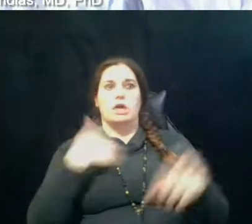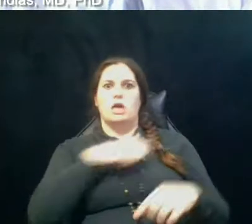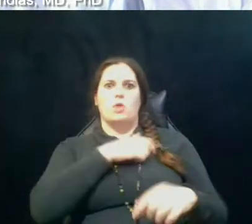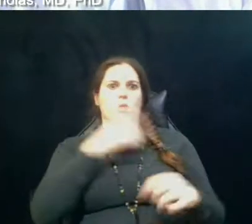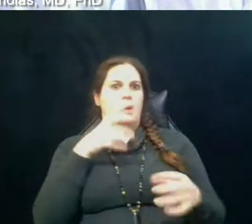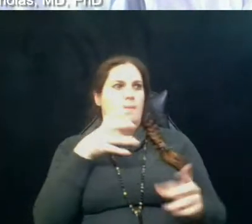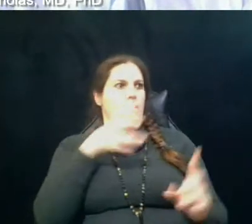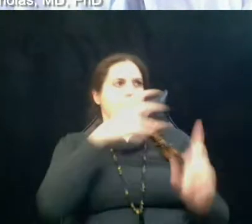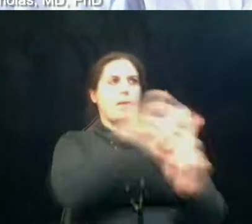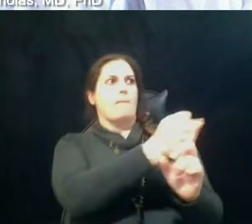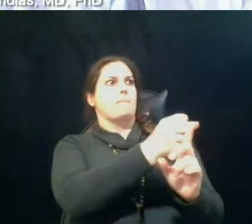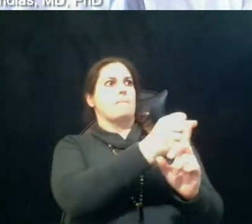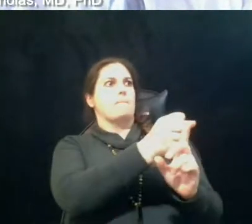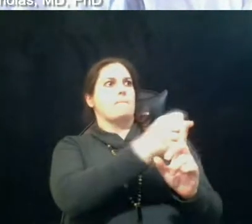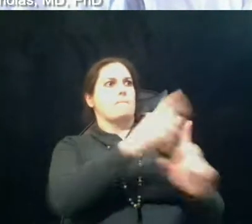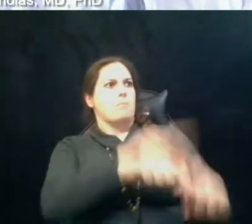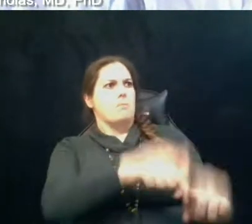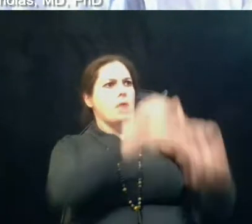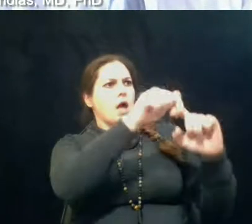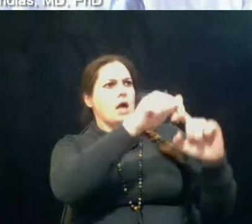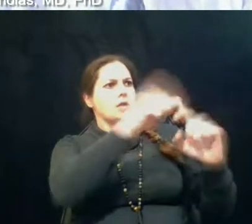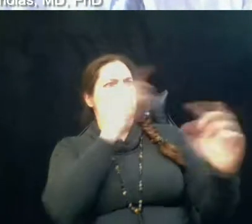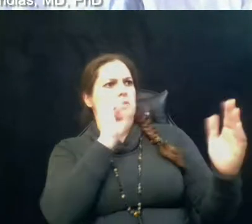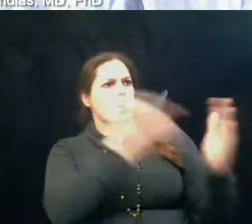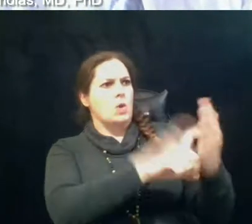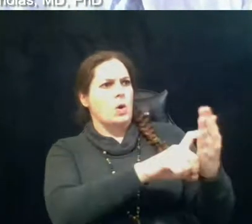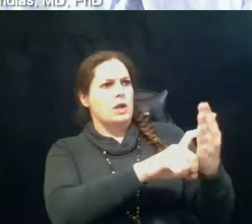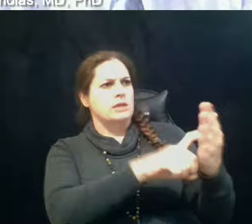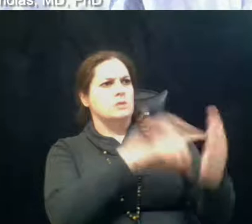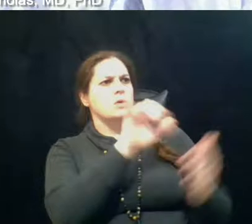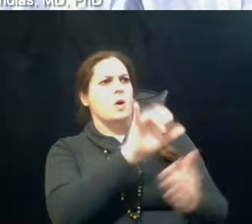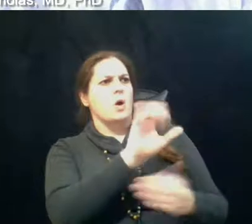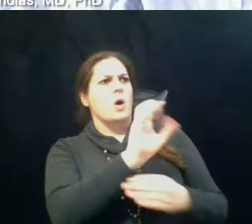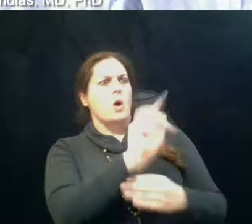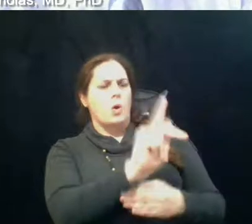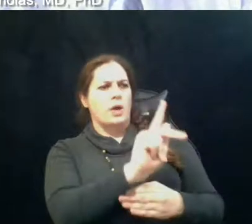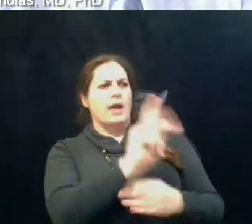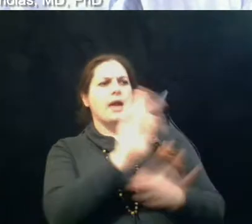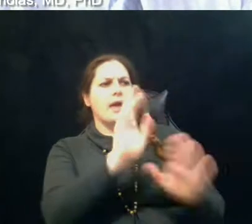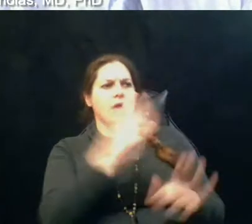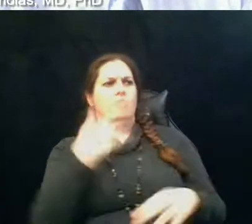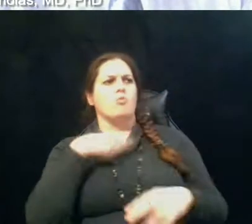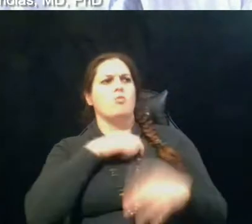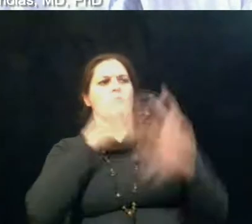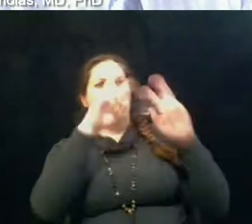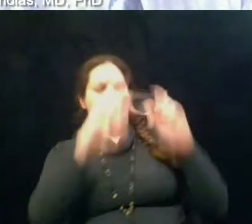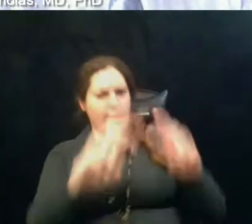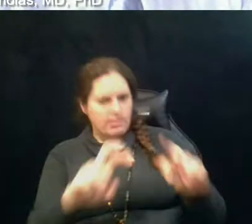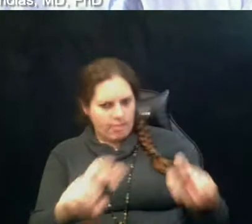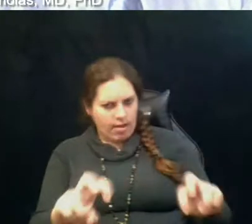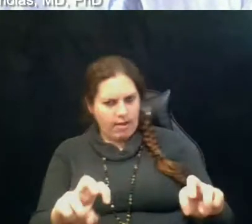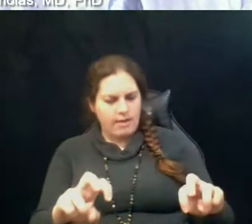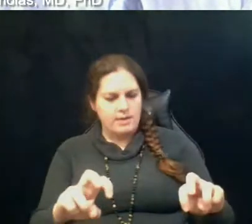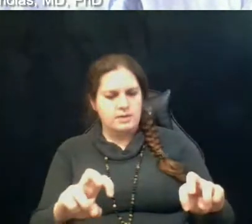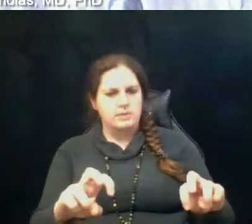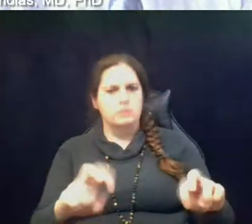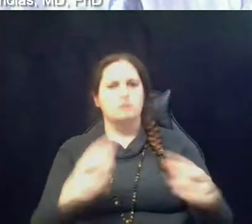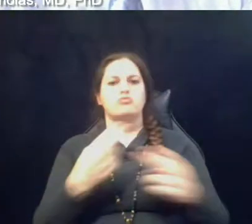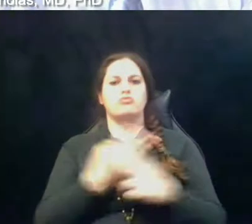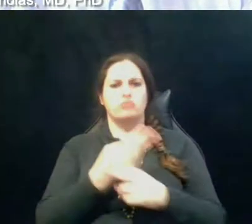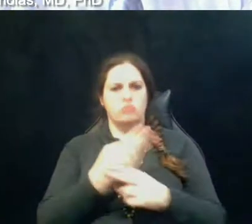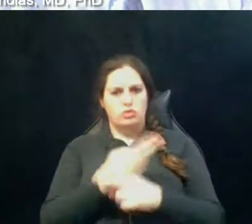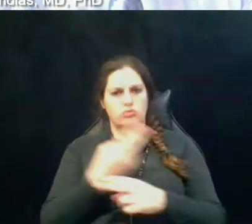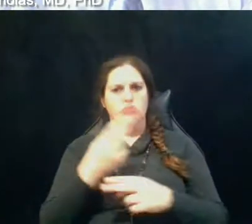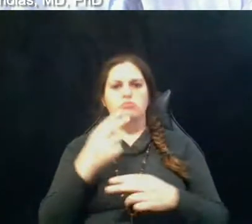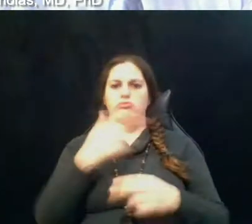did pause and look at it and then determine, hey, we've looked at it, we're going to use the vaccine, we consider it to be safe, and this is